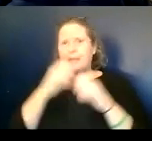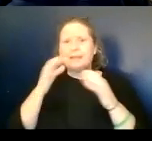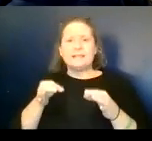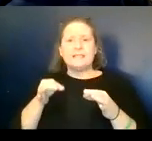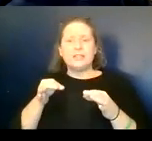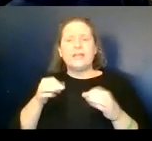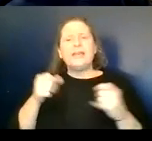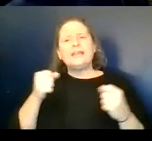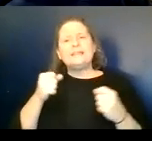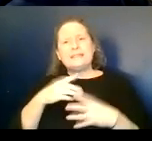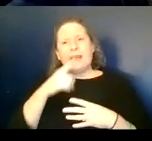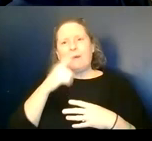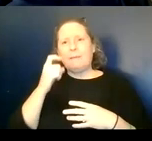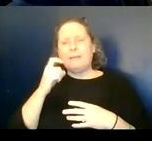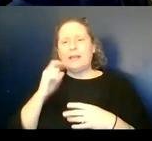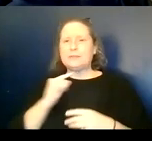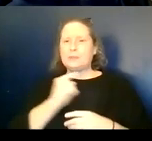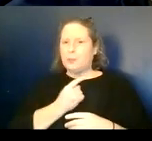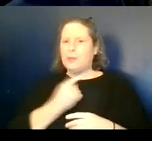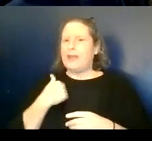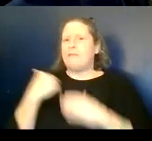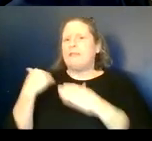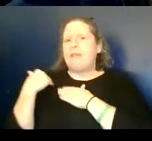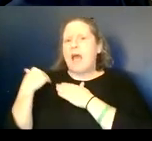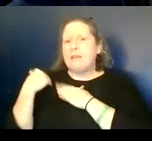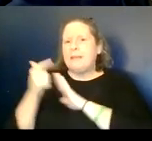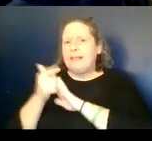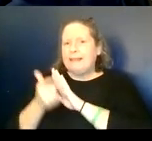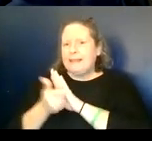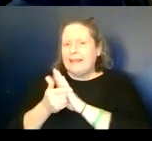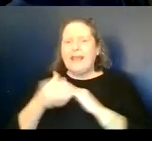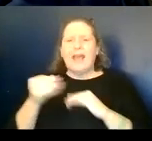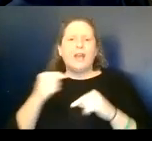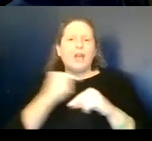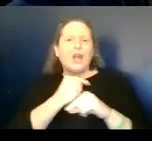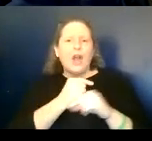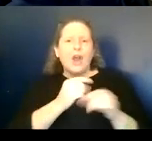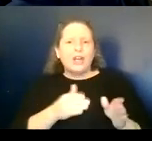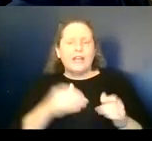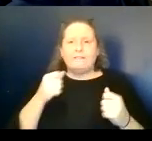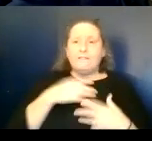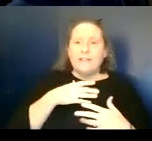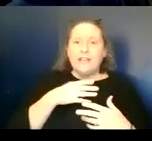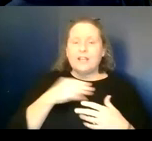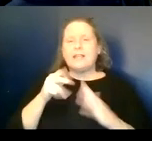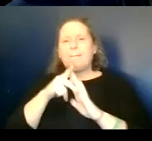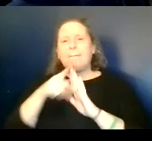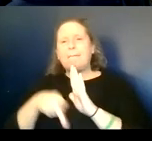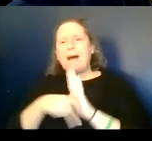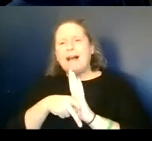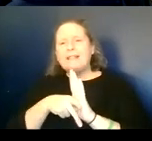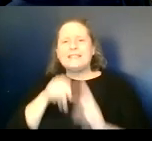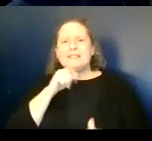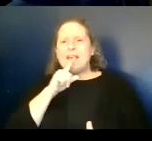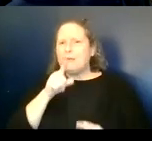liability and guardian fears and just policies that really aren't fleshed